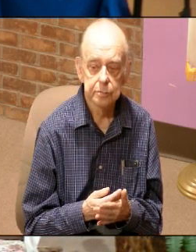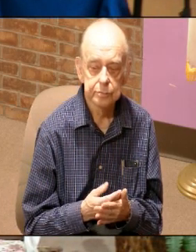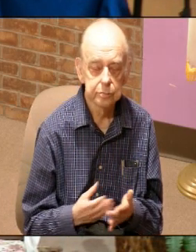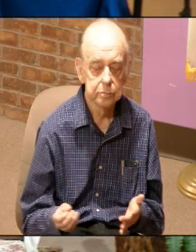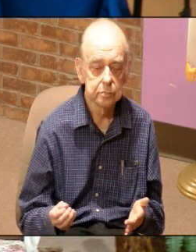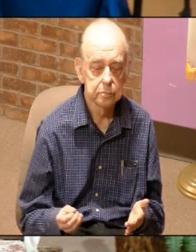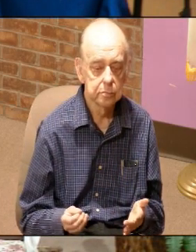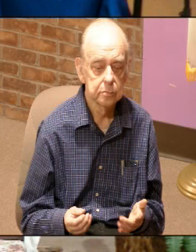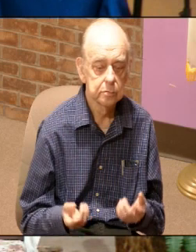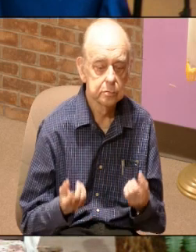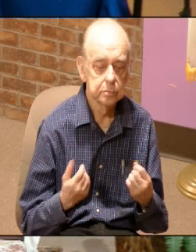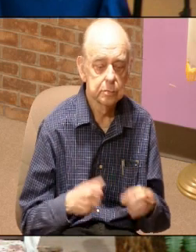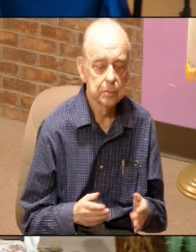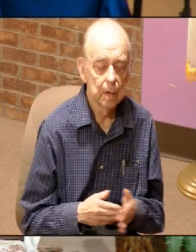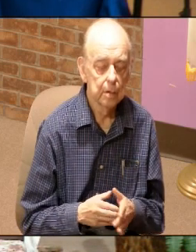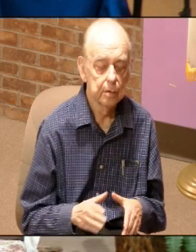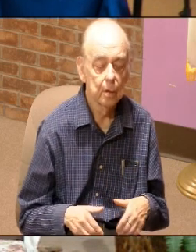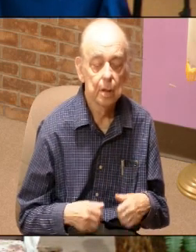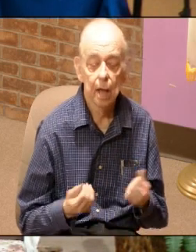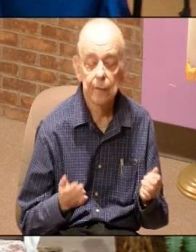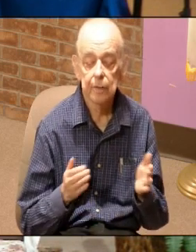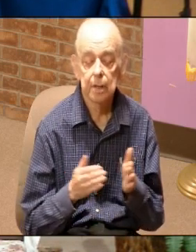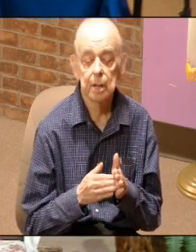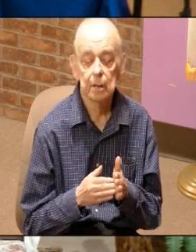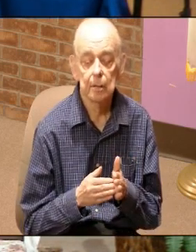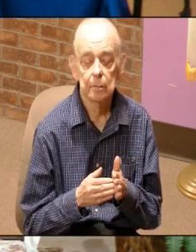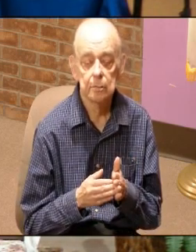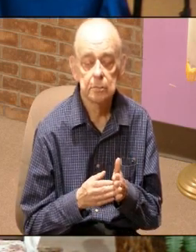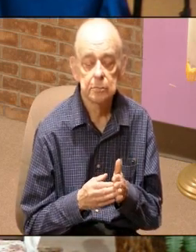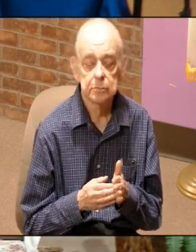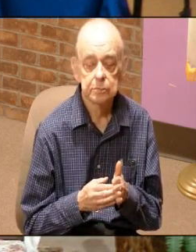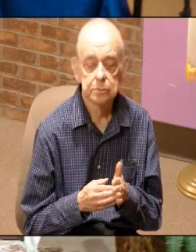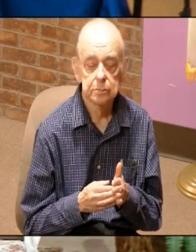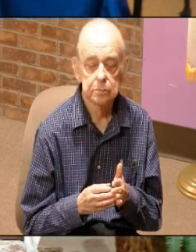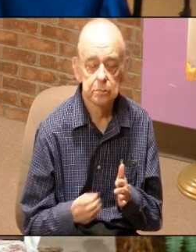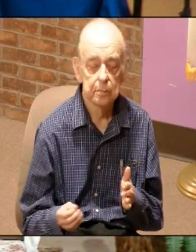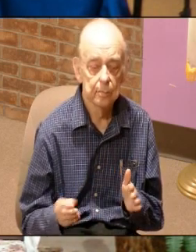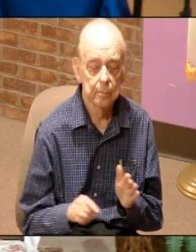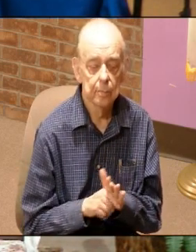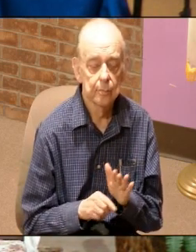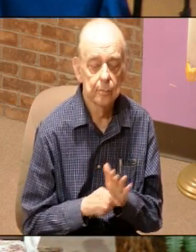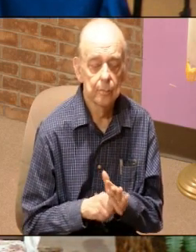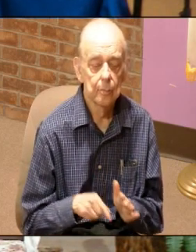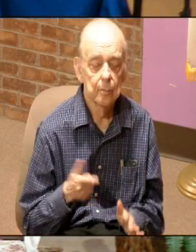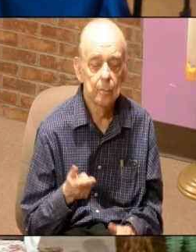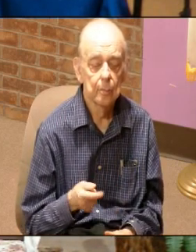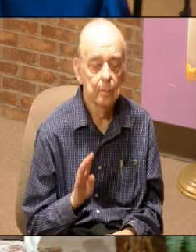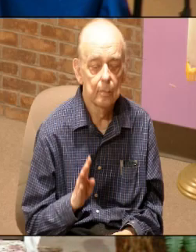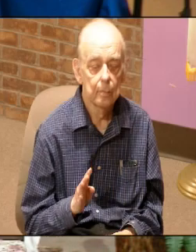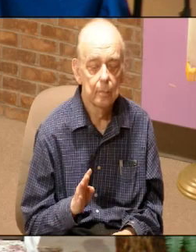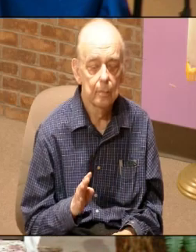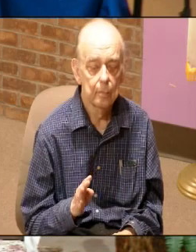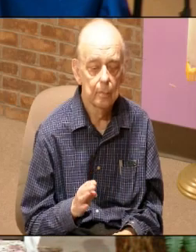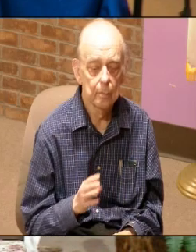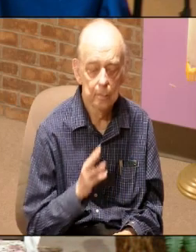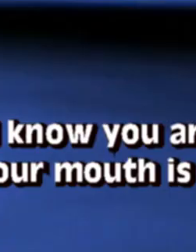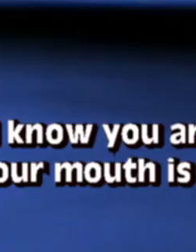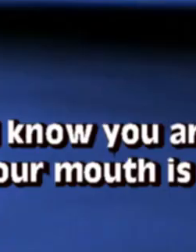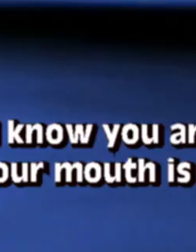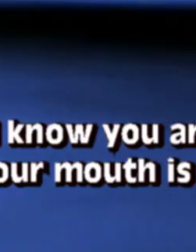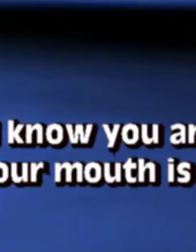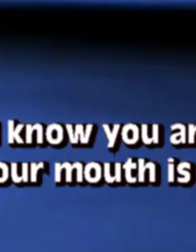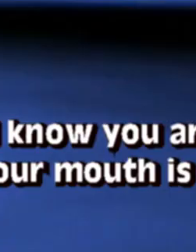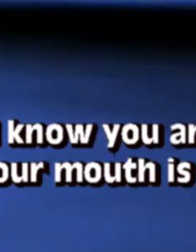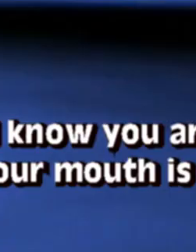And here he comes back to life again. And in verse number 24, the widow says